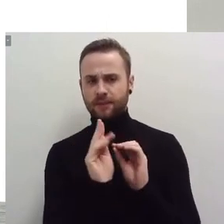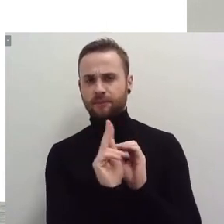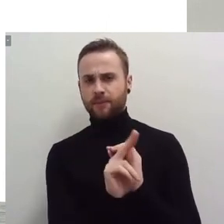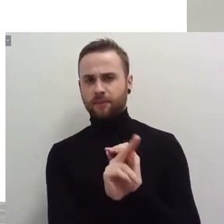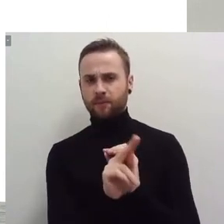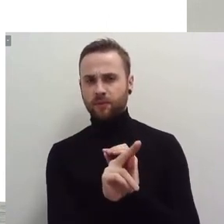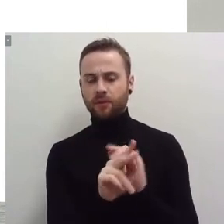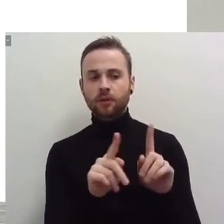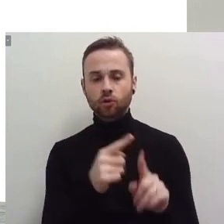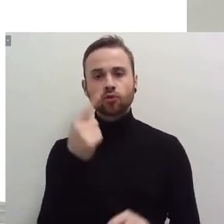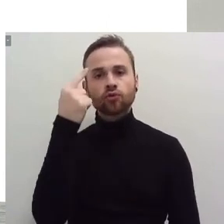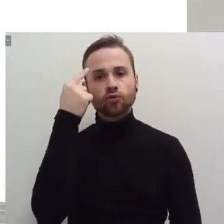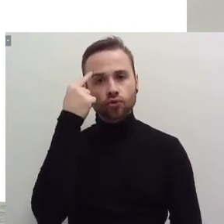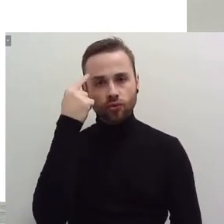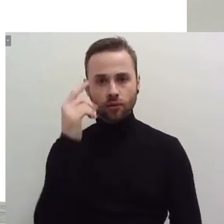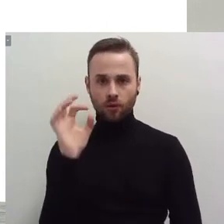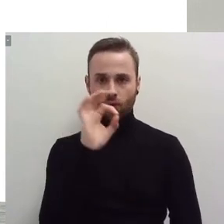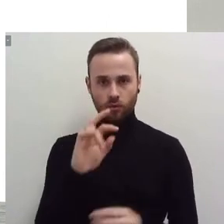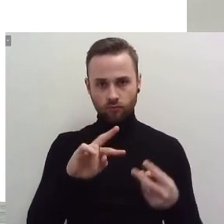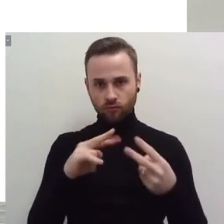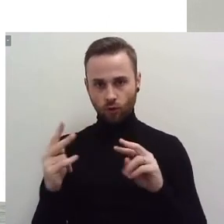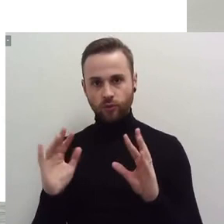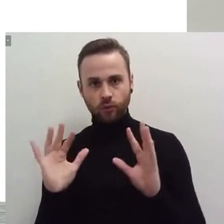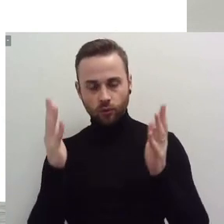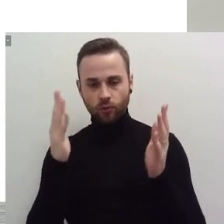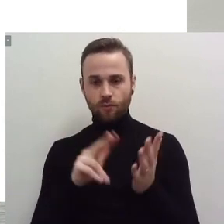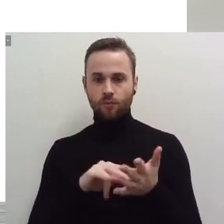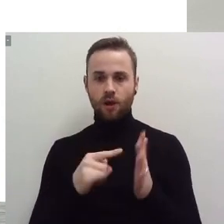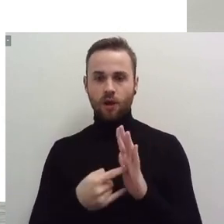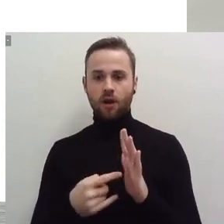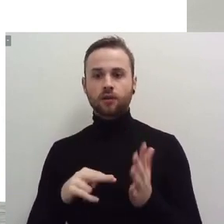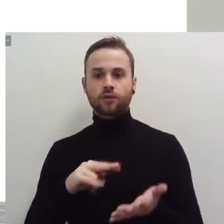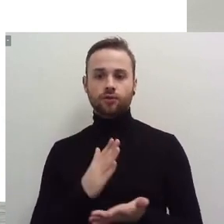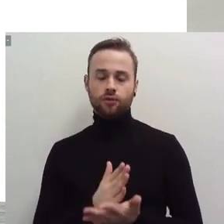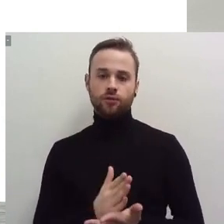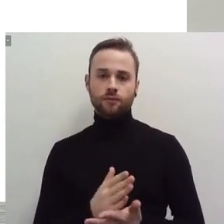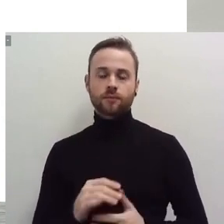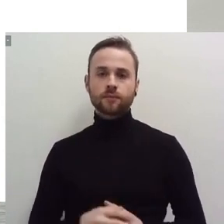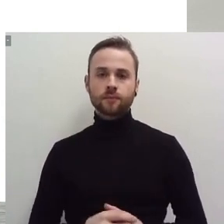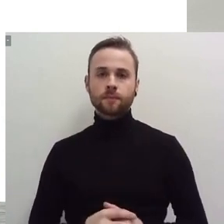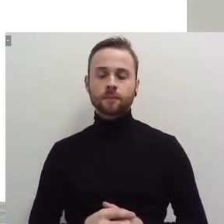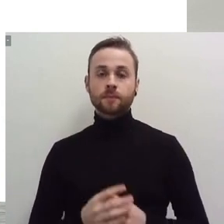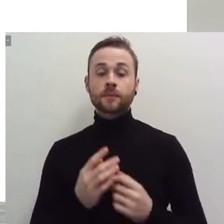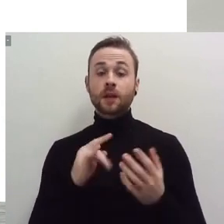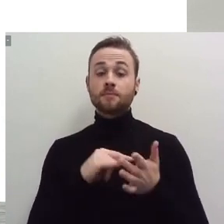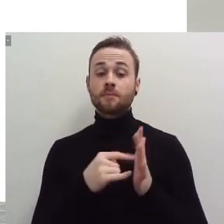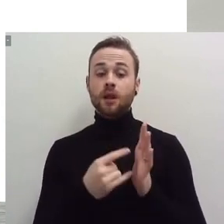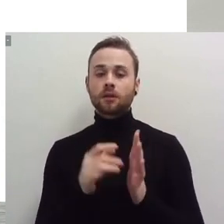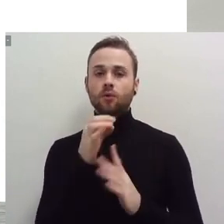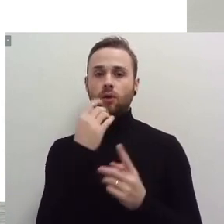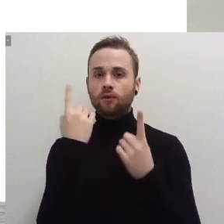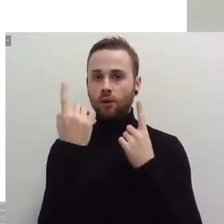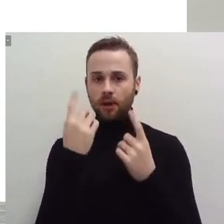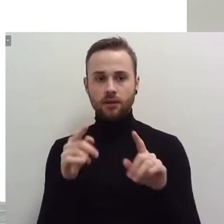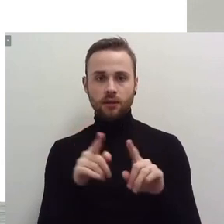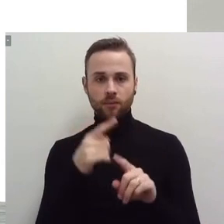Super important perspective with the right information and to have good knowledge about all the different details in your placement.